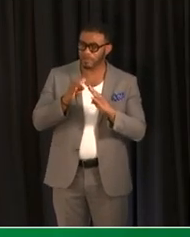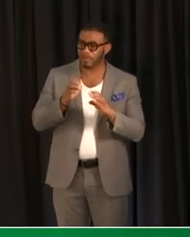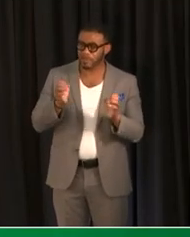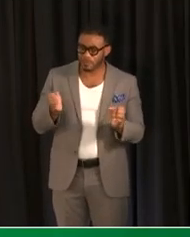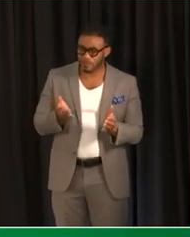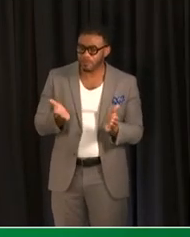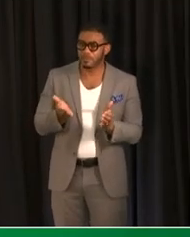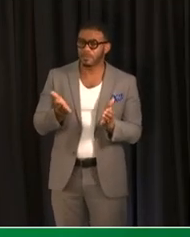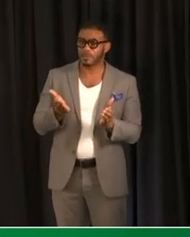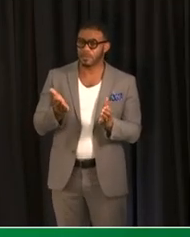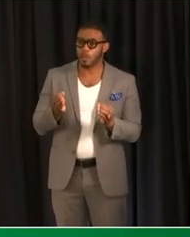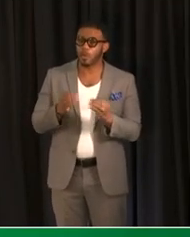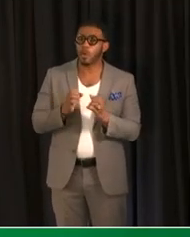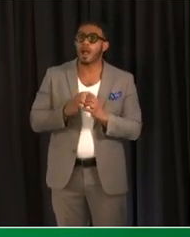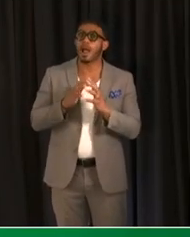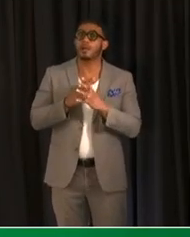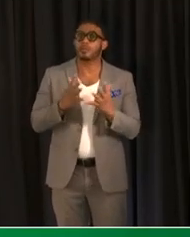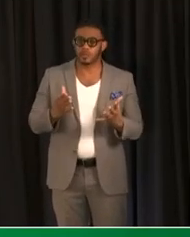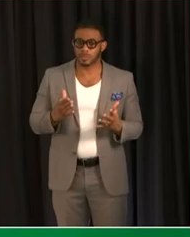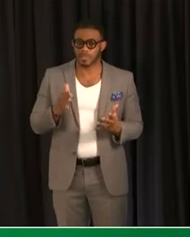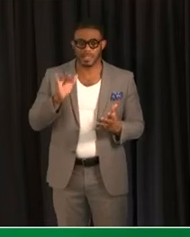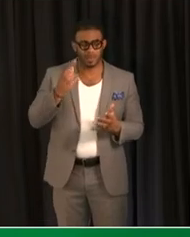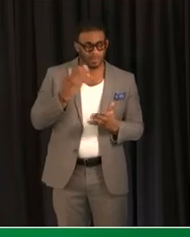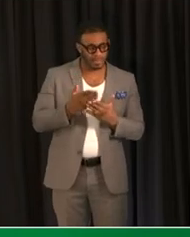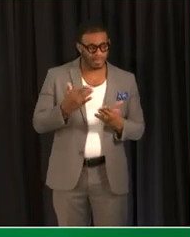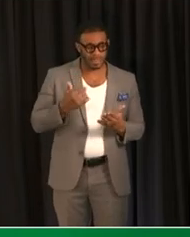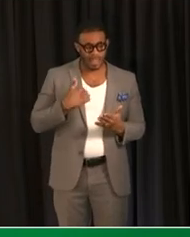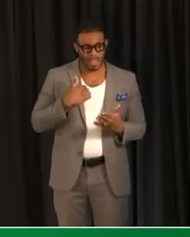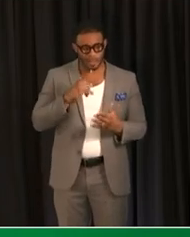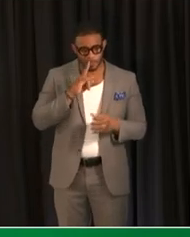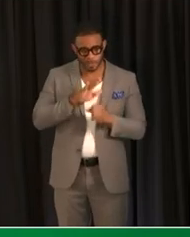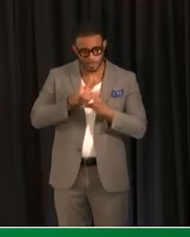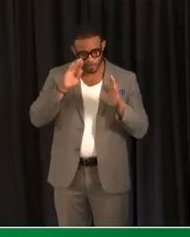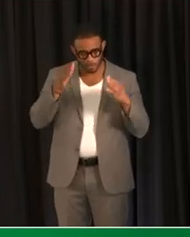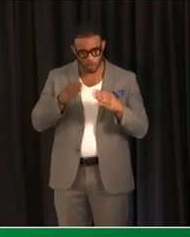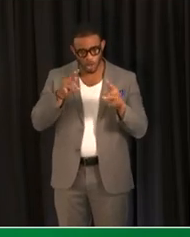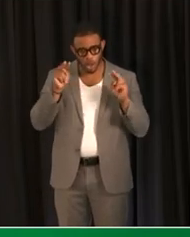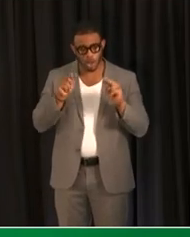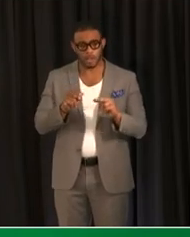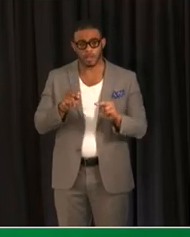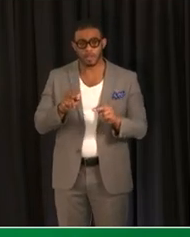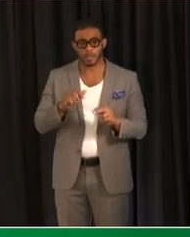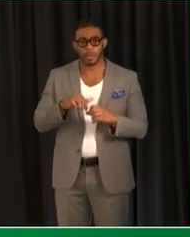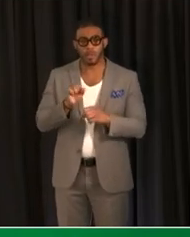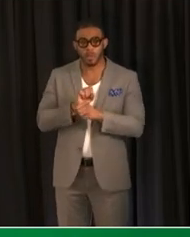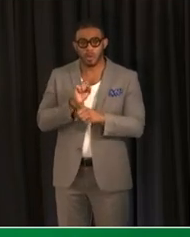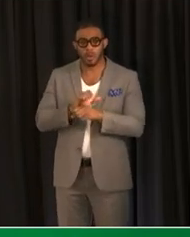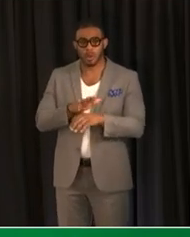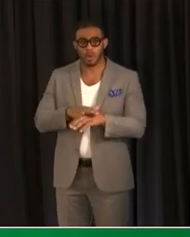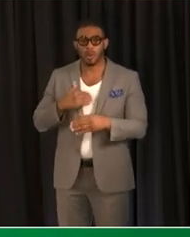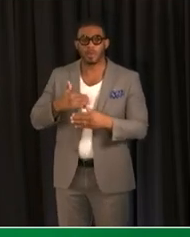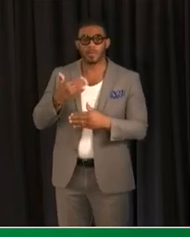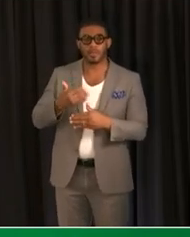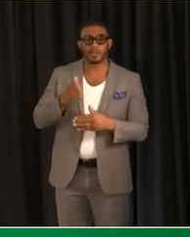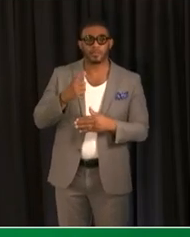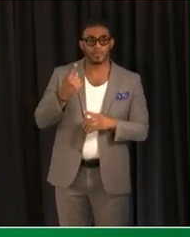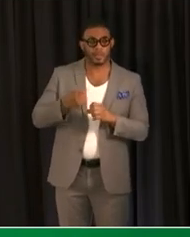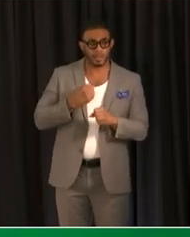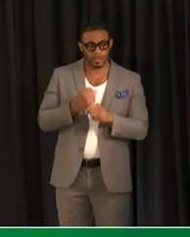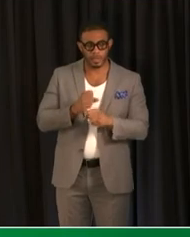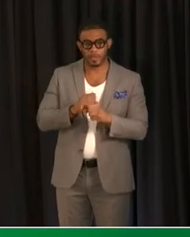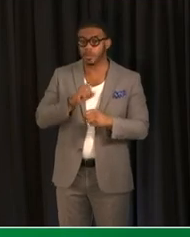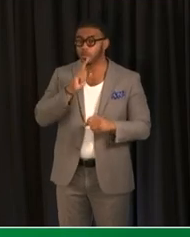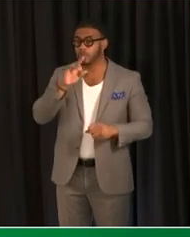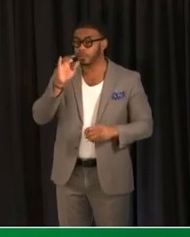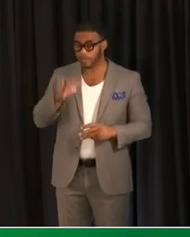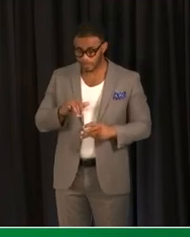business environment and encourage entrepreneurship. And so that's something that I will be looking at and working on over the next couple